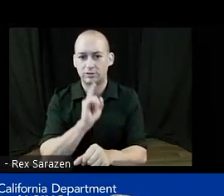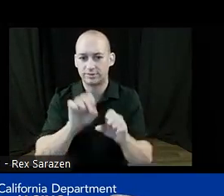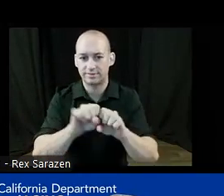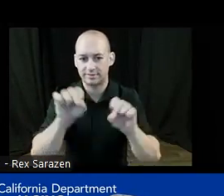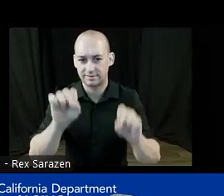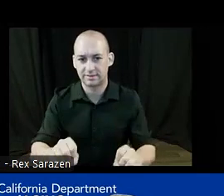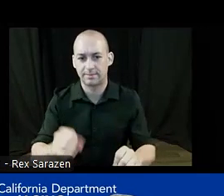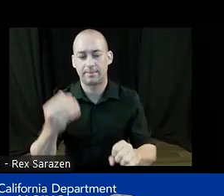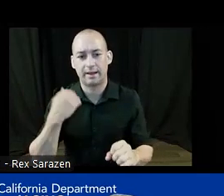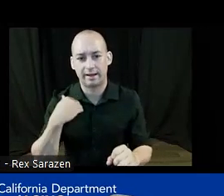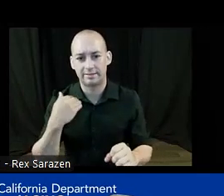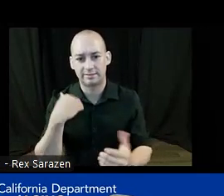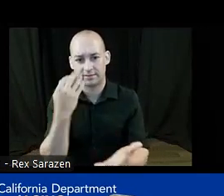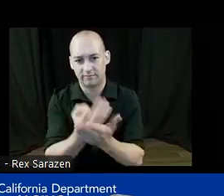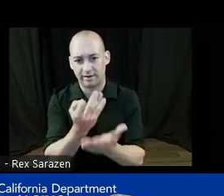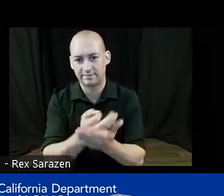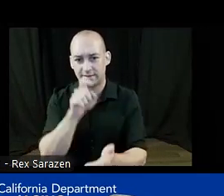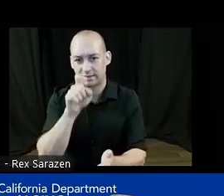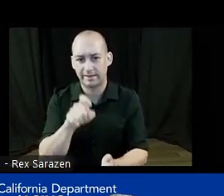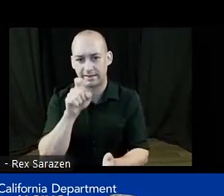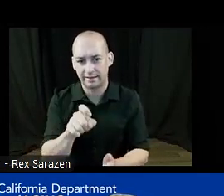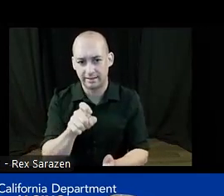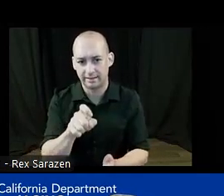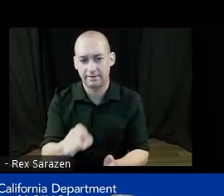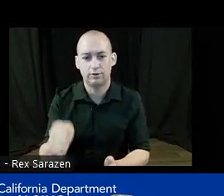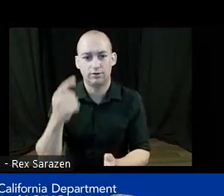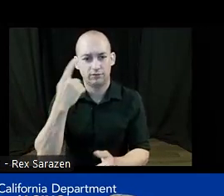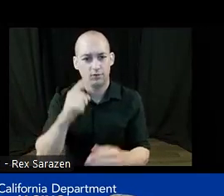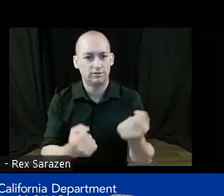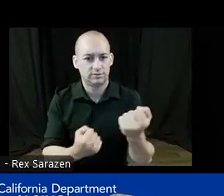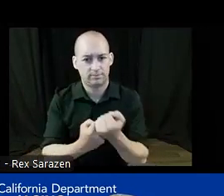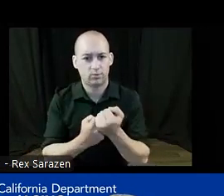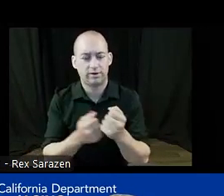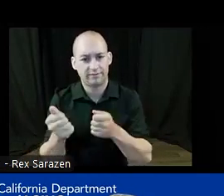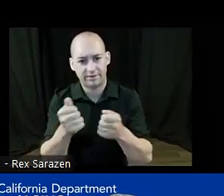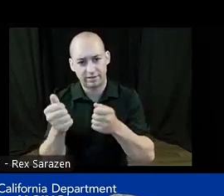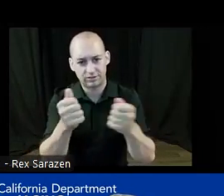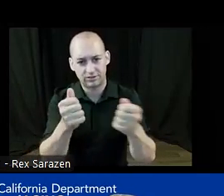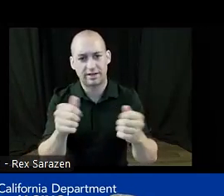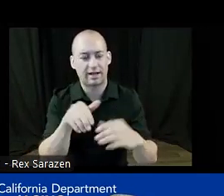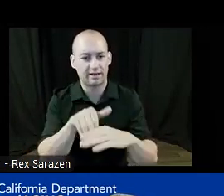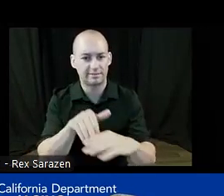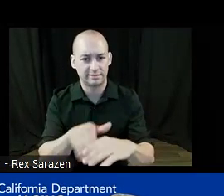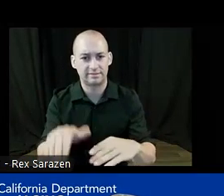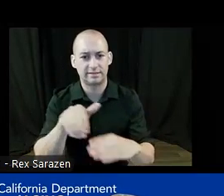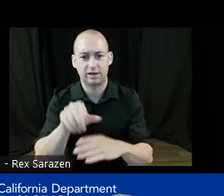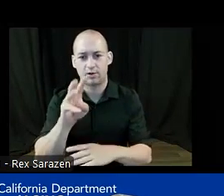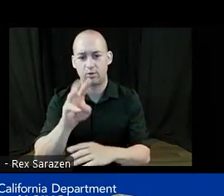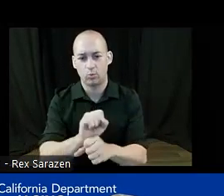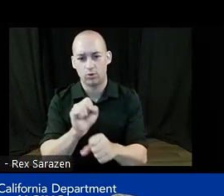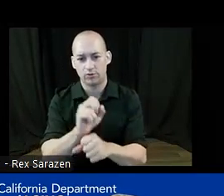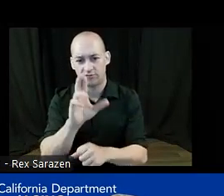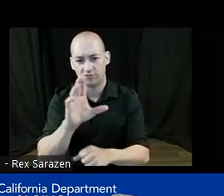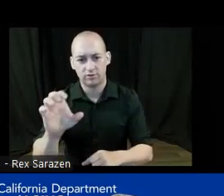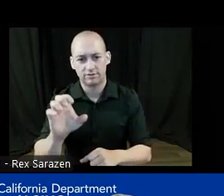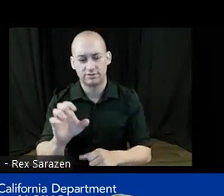has the financing it's needed to support navigation, access, and the workforce needs. And that is, of course,